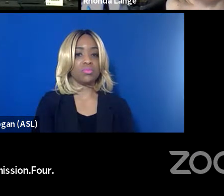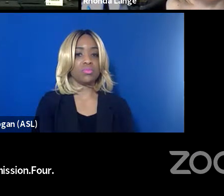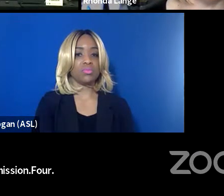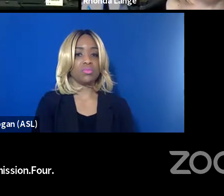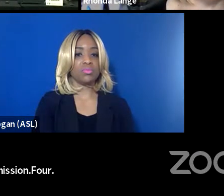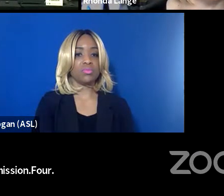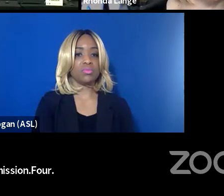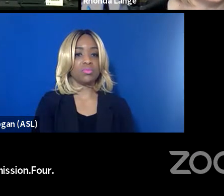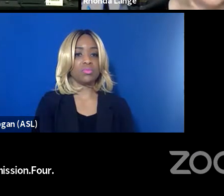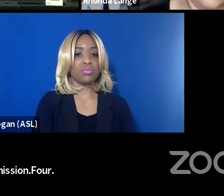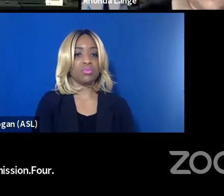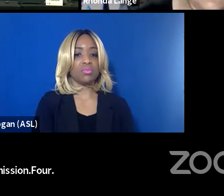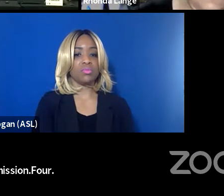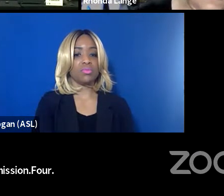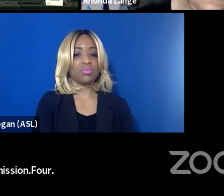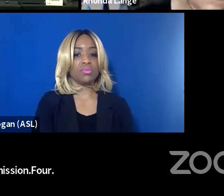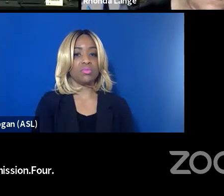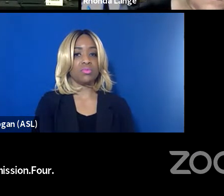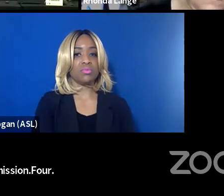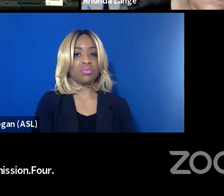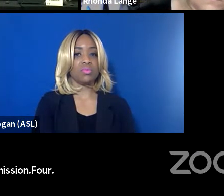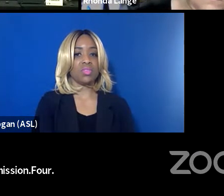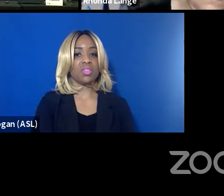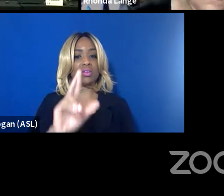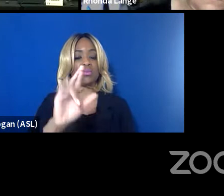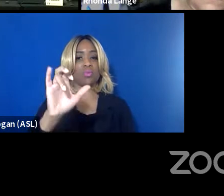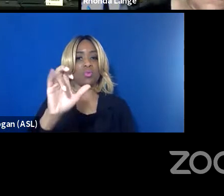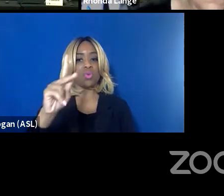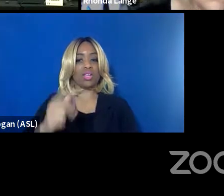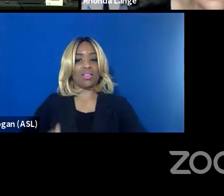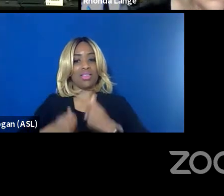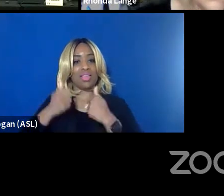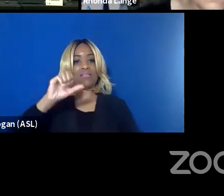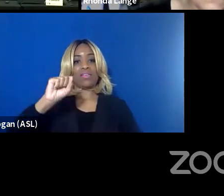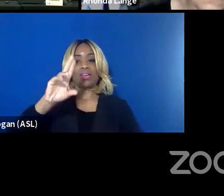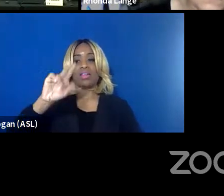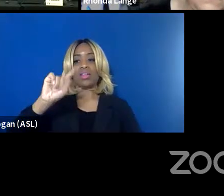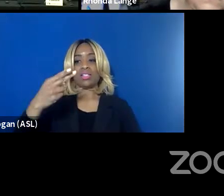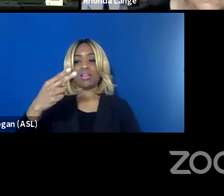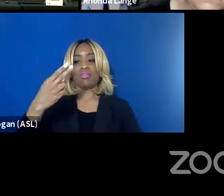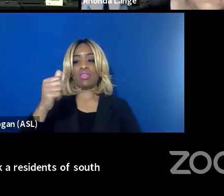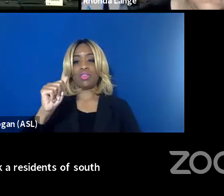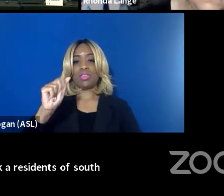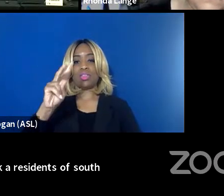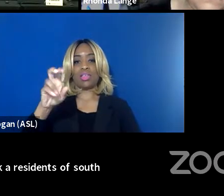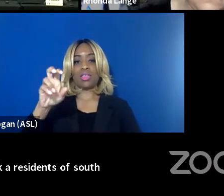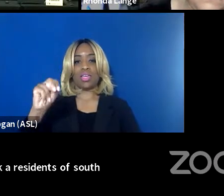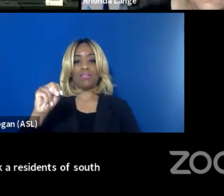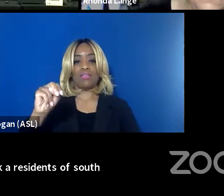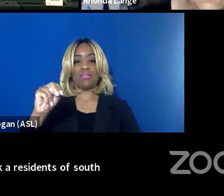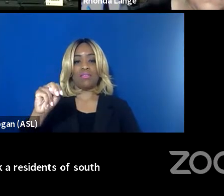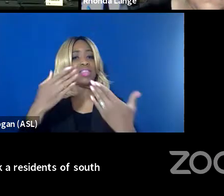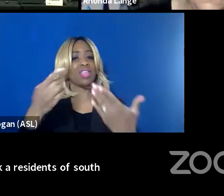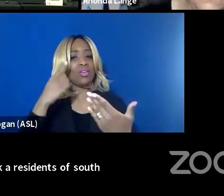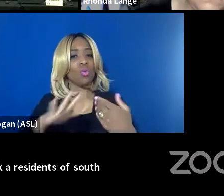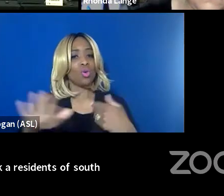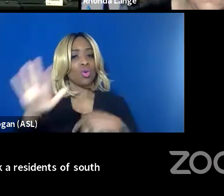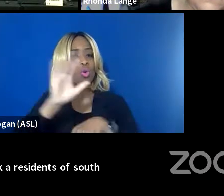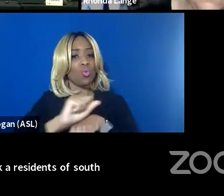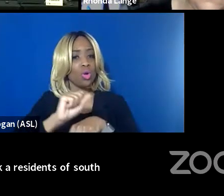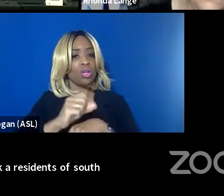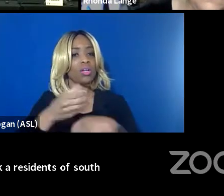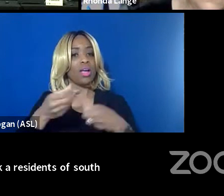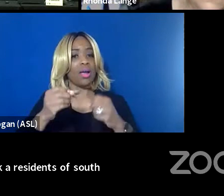Good evening. My name is Rick Catherman, a resident of South Haven. I want to thank the commission for your work and for the opportunity to speak this evening.